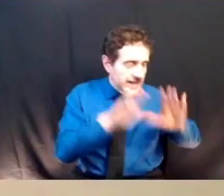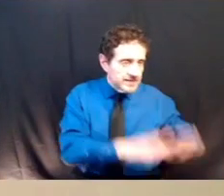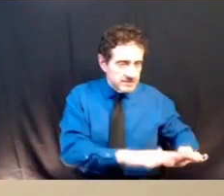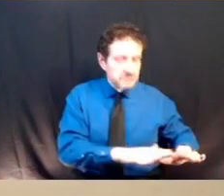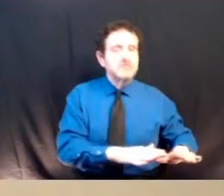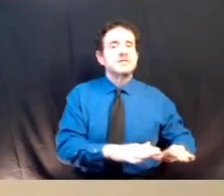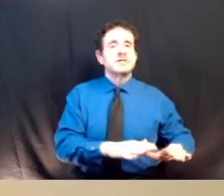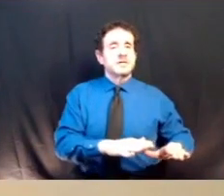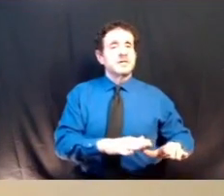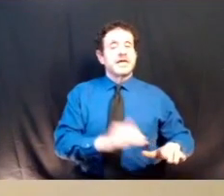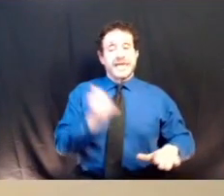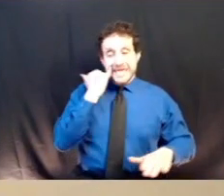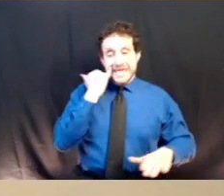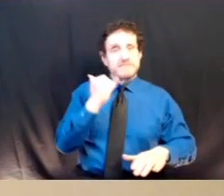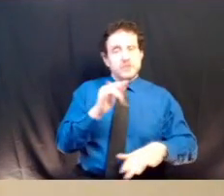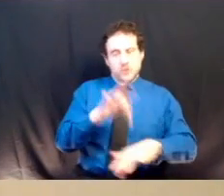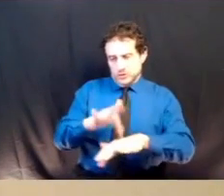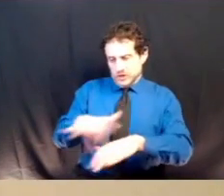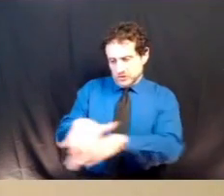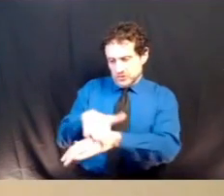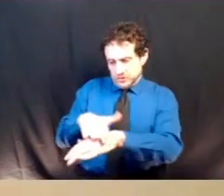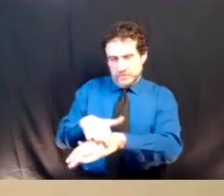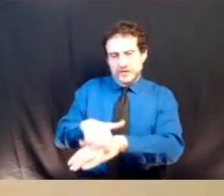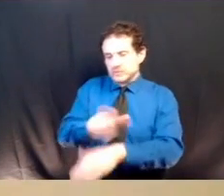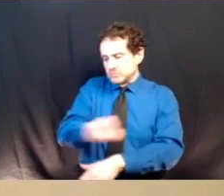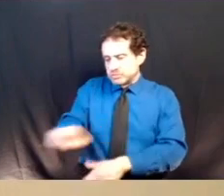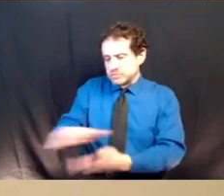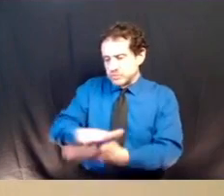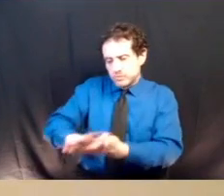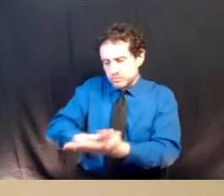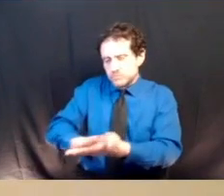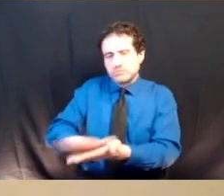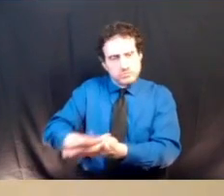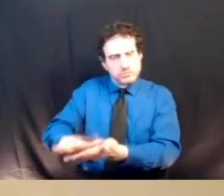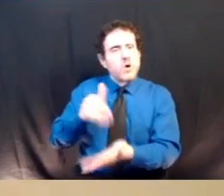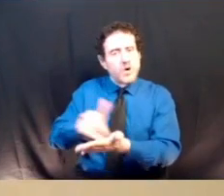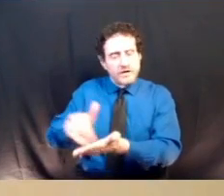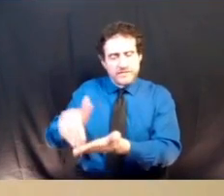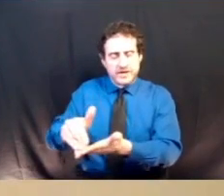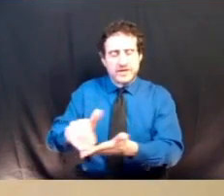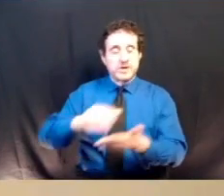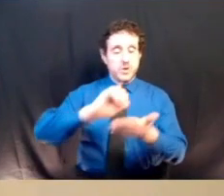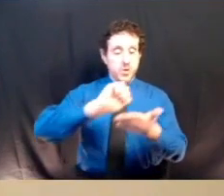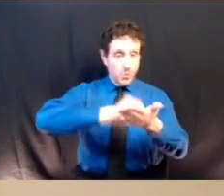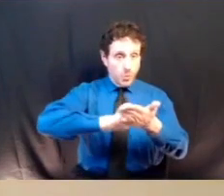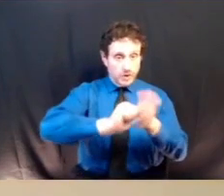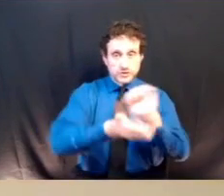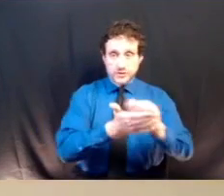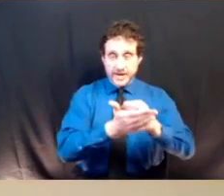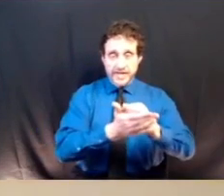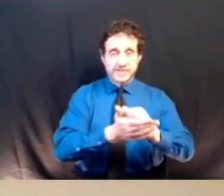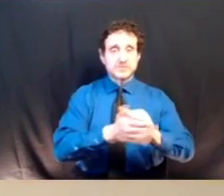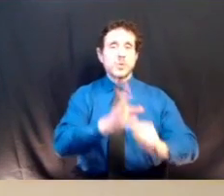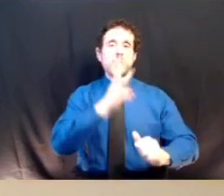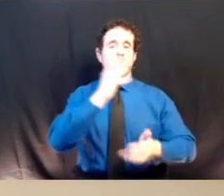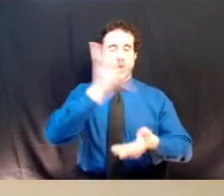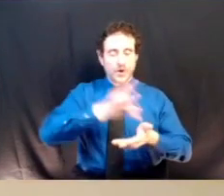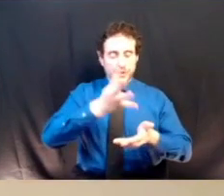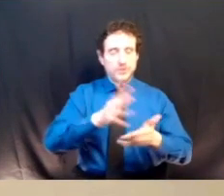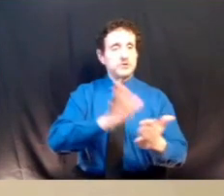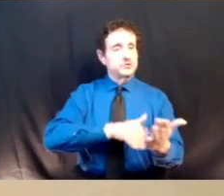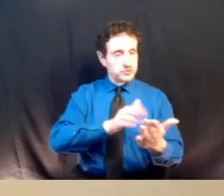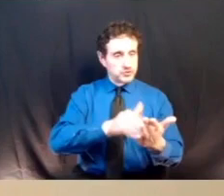surfaces. Don't forget about the emphasis on washing our hands for at least 20 seconds with soap. If using hand sanitizer,